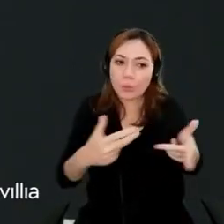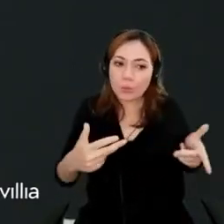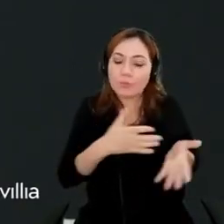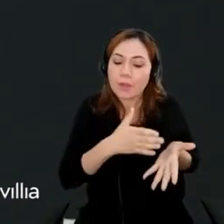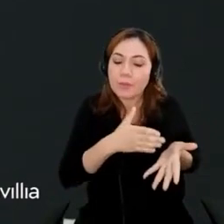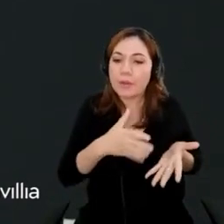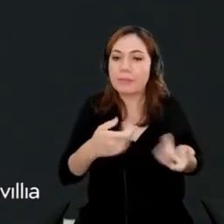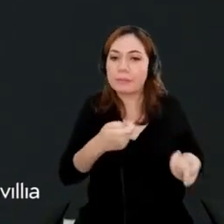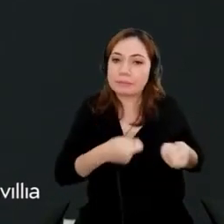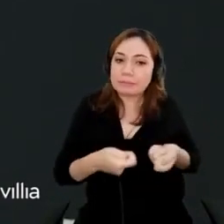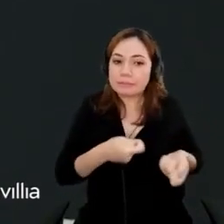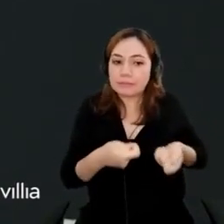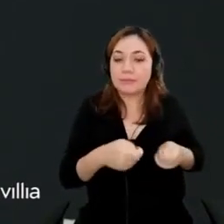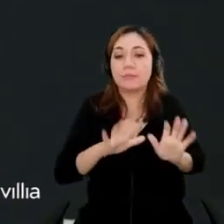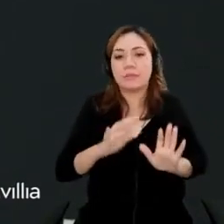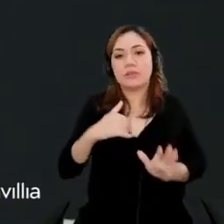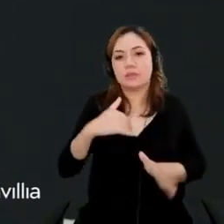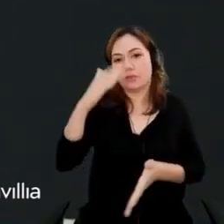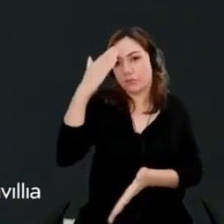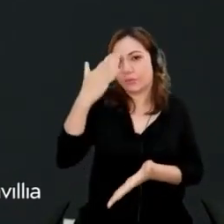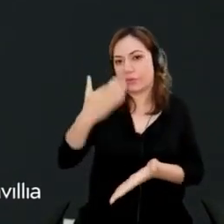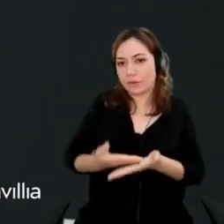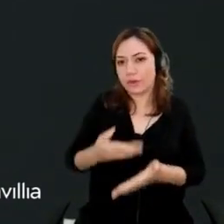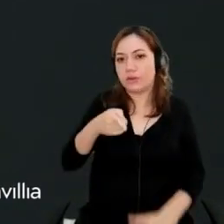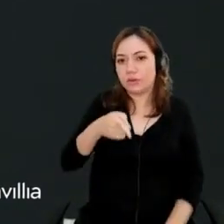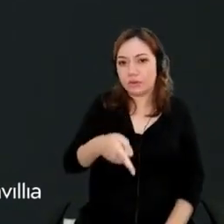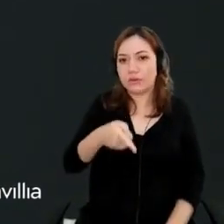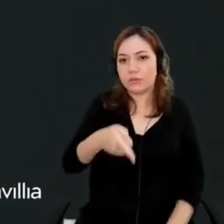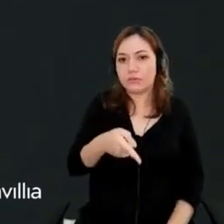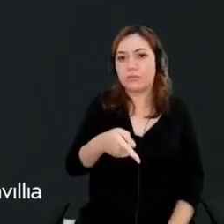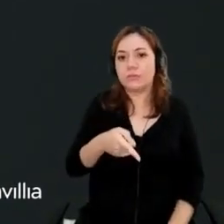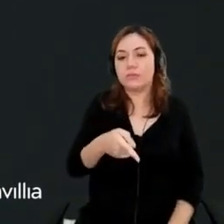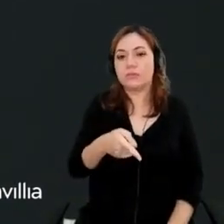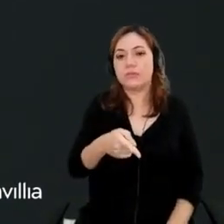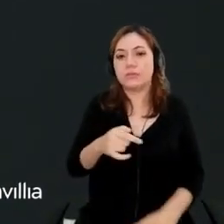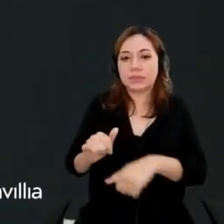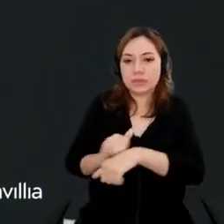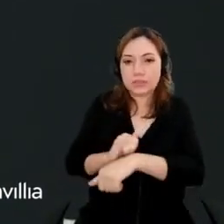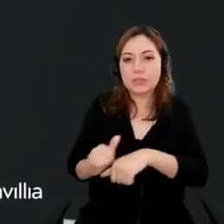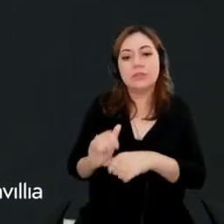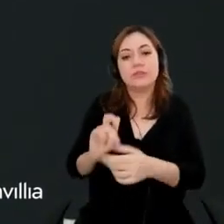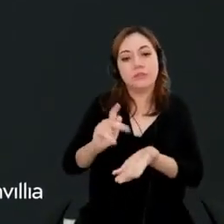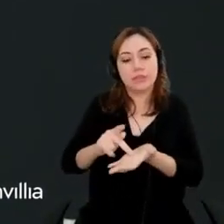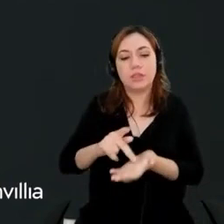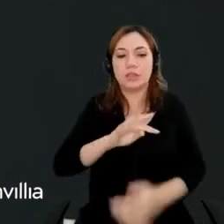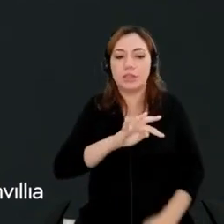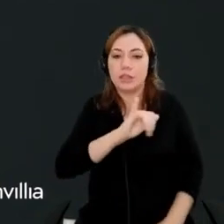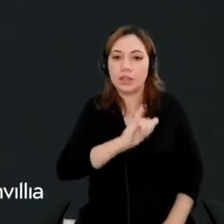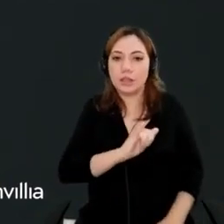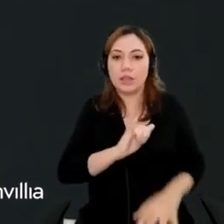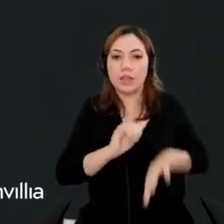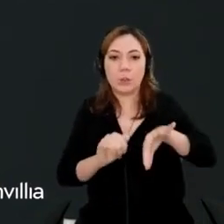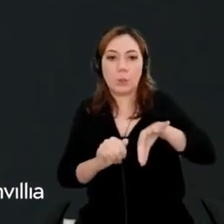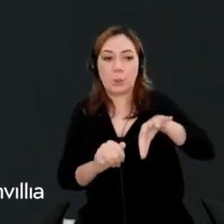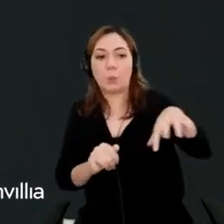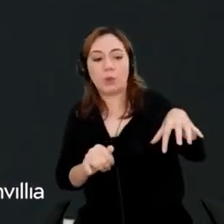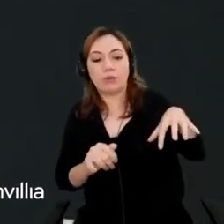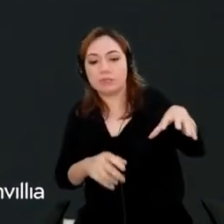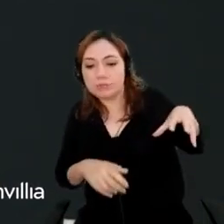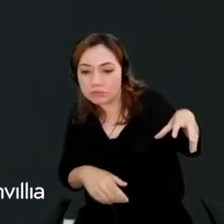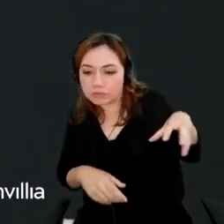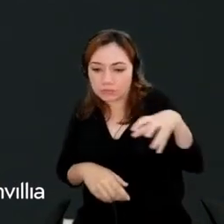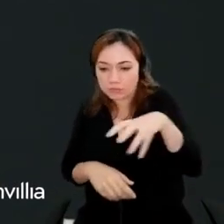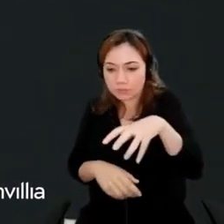in this strategy to really move the IT from a cost center to a business center.